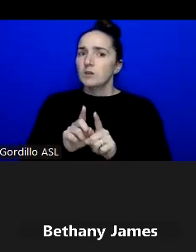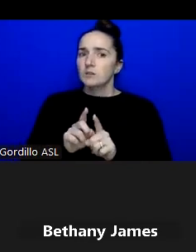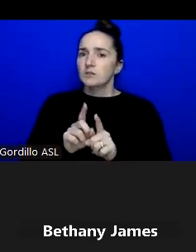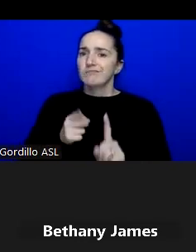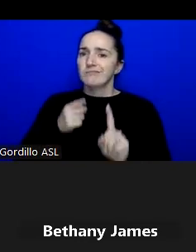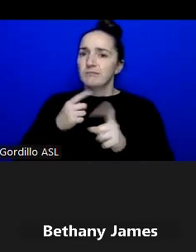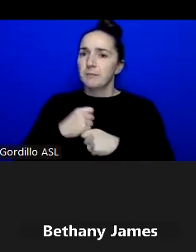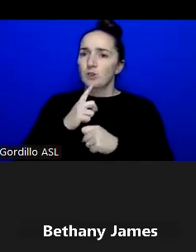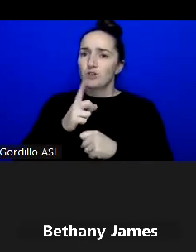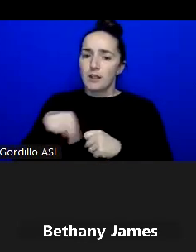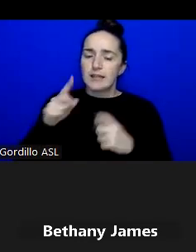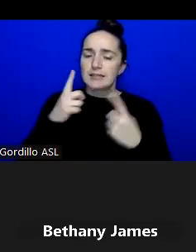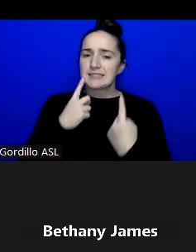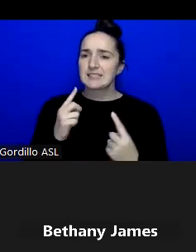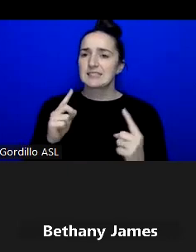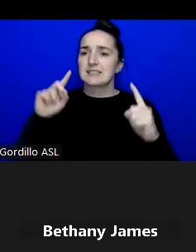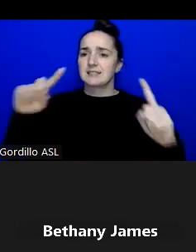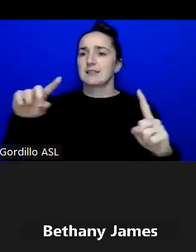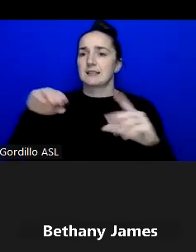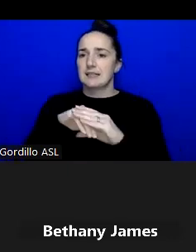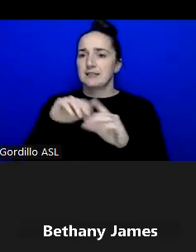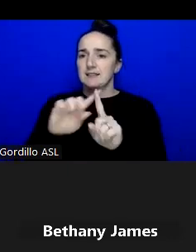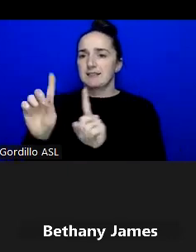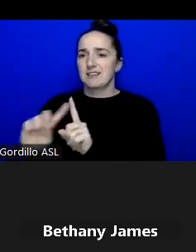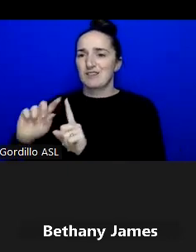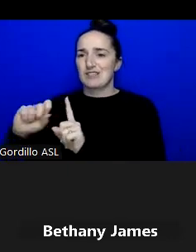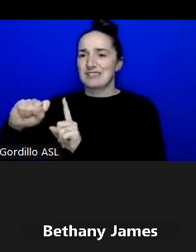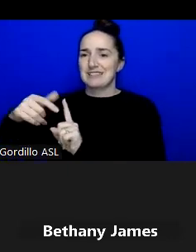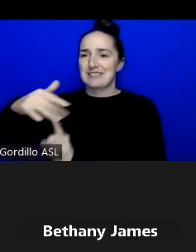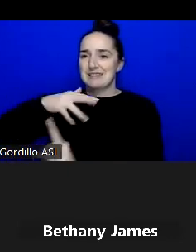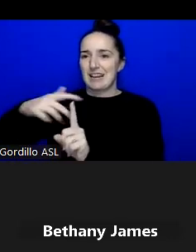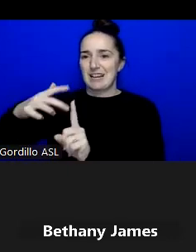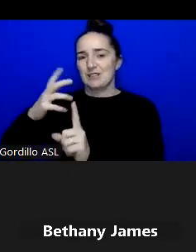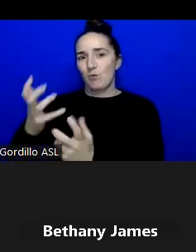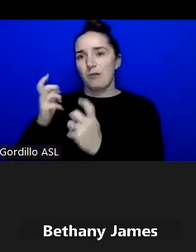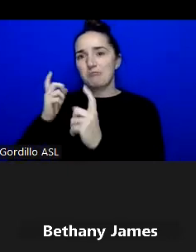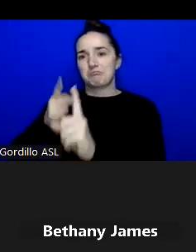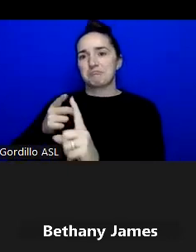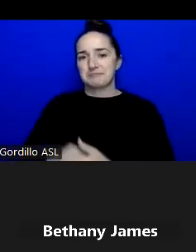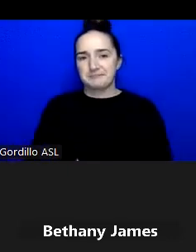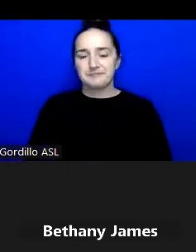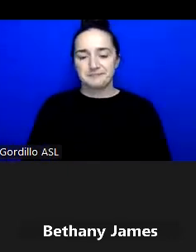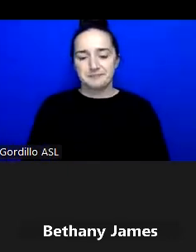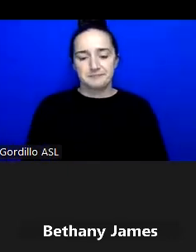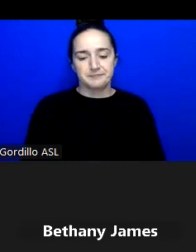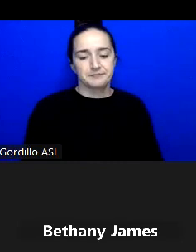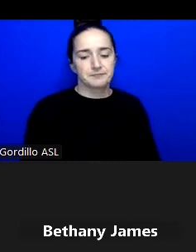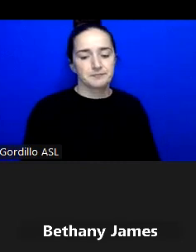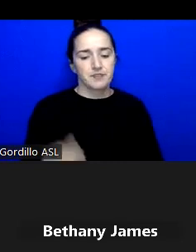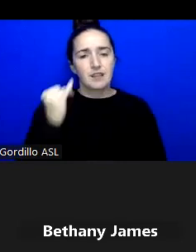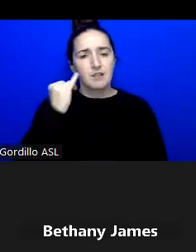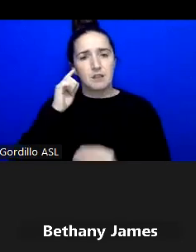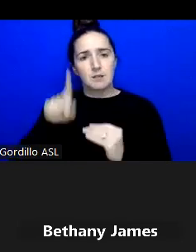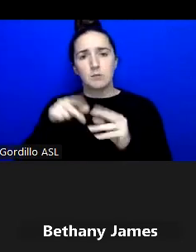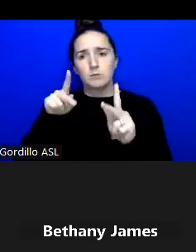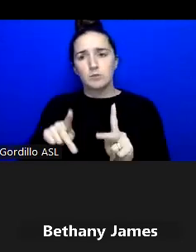settings that they are, really working in or trying to work toward. When we think about somebody with hearing loss, we want to